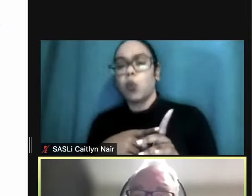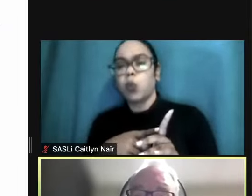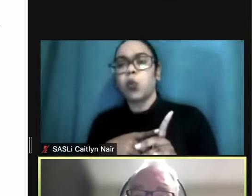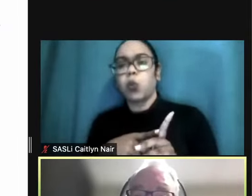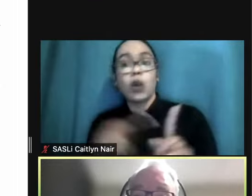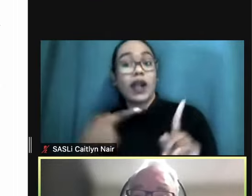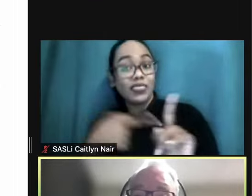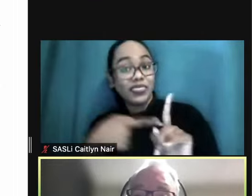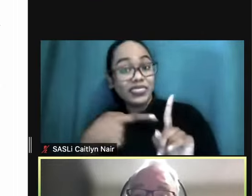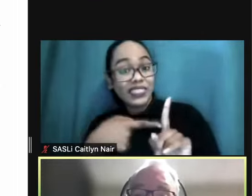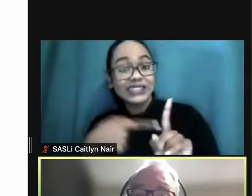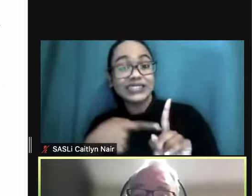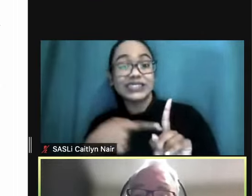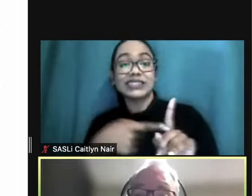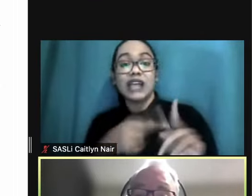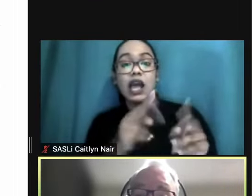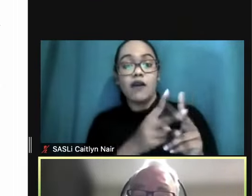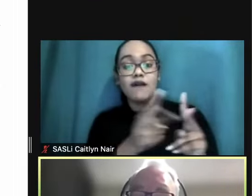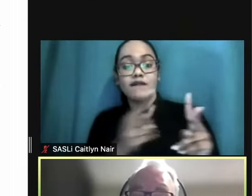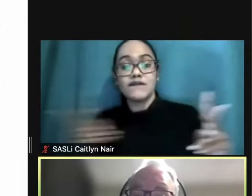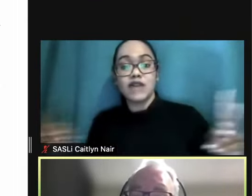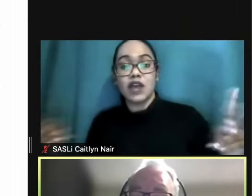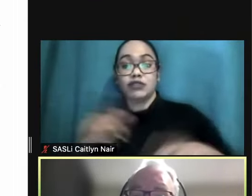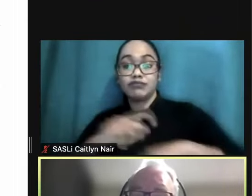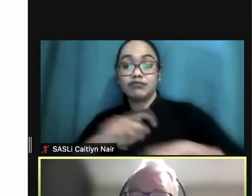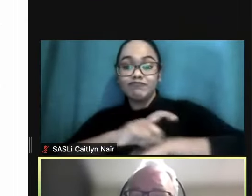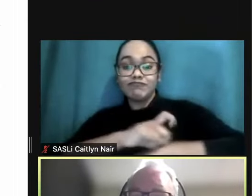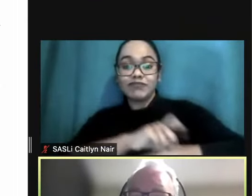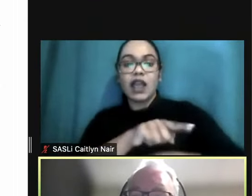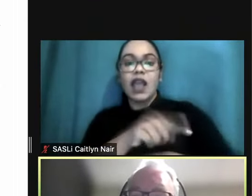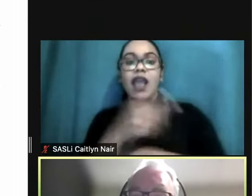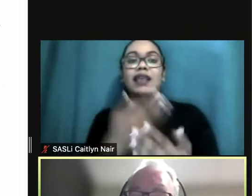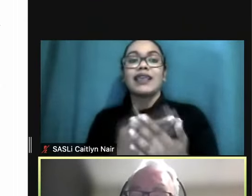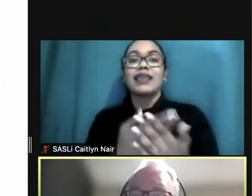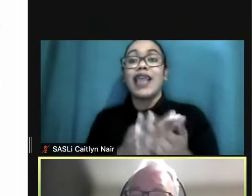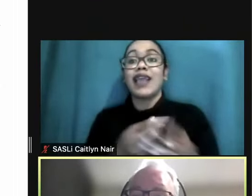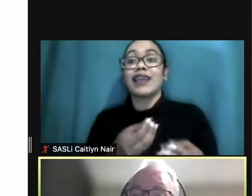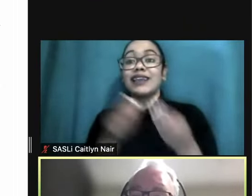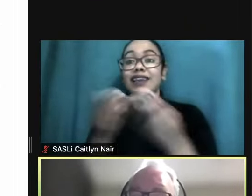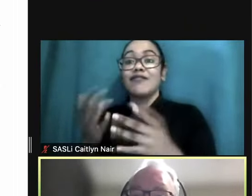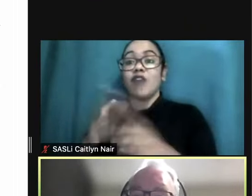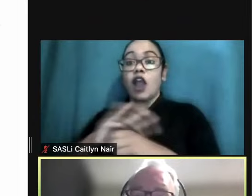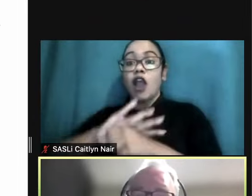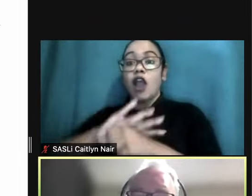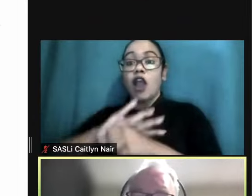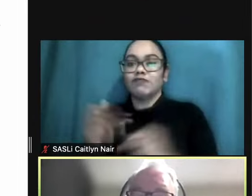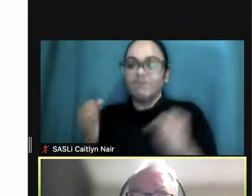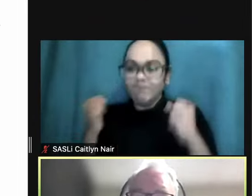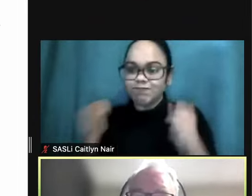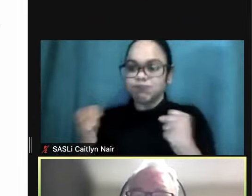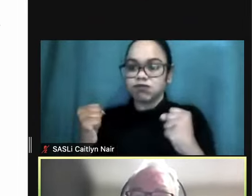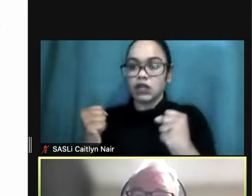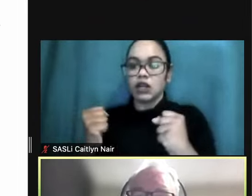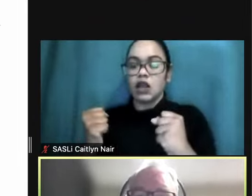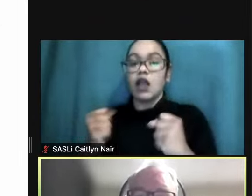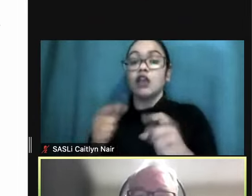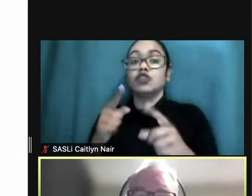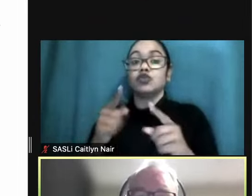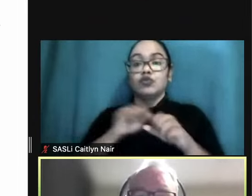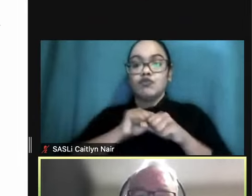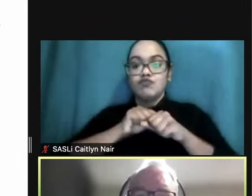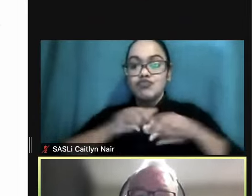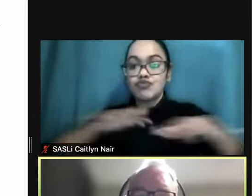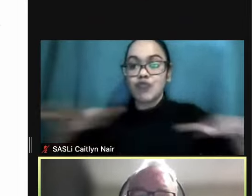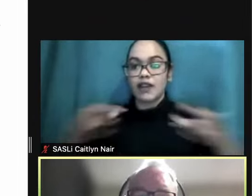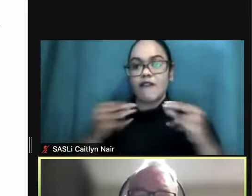might give the virus enhanced transmissibility, so an enhanced ability to spread from person